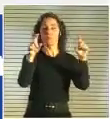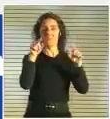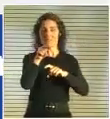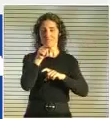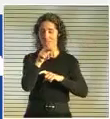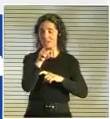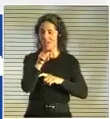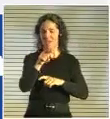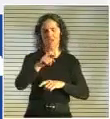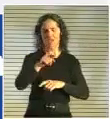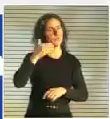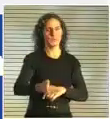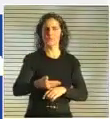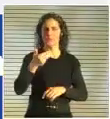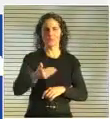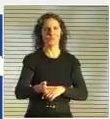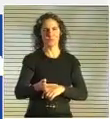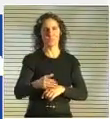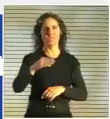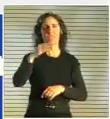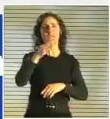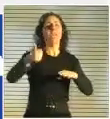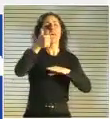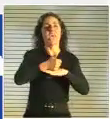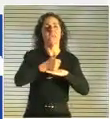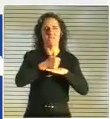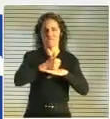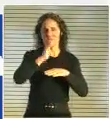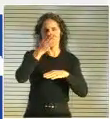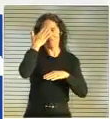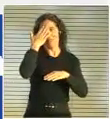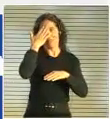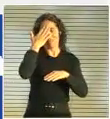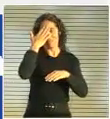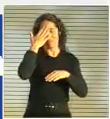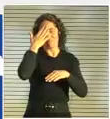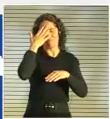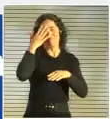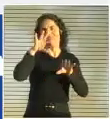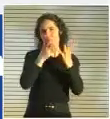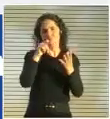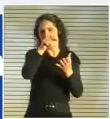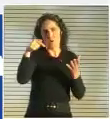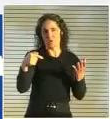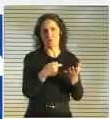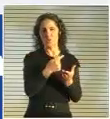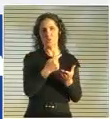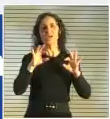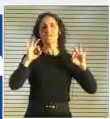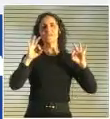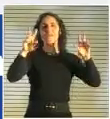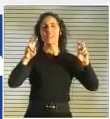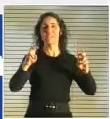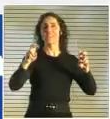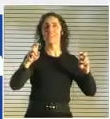crucial to reach both the SDGs more generally, and in particular the climate action work we have in front of us. So business